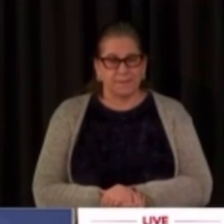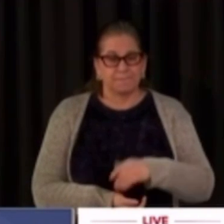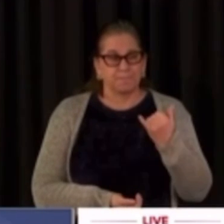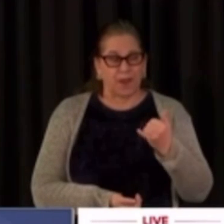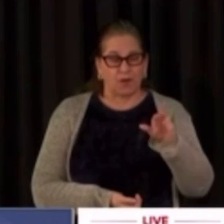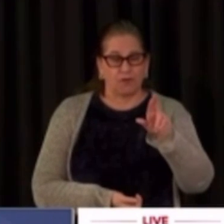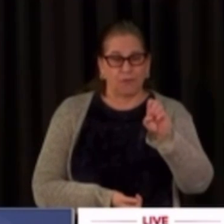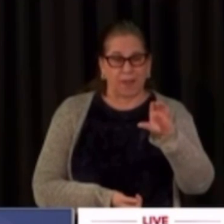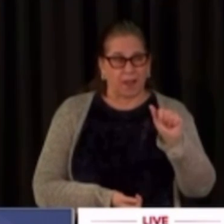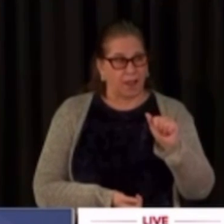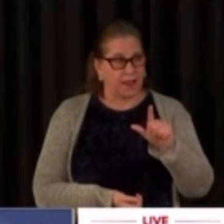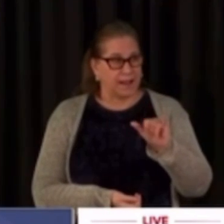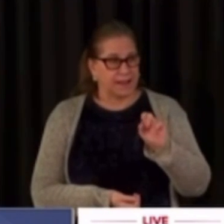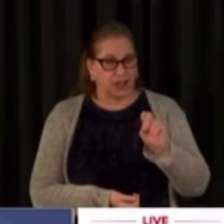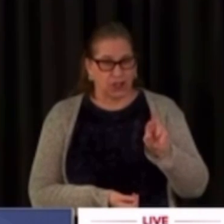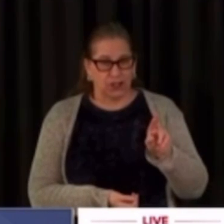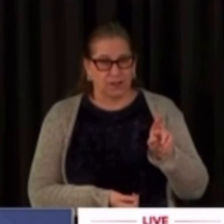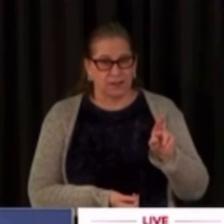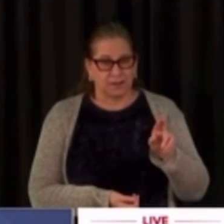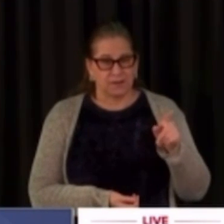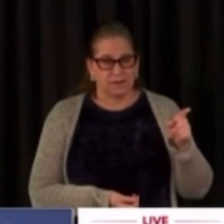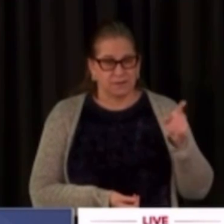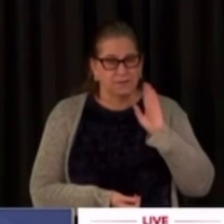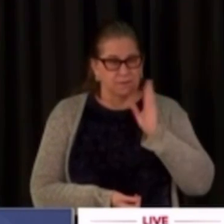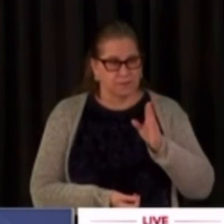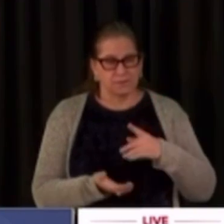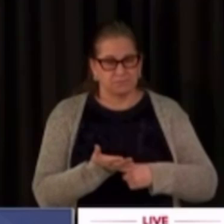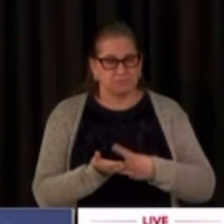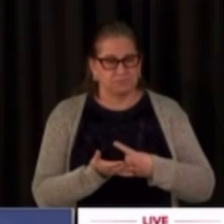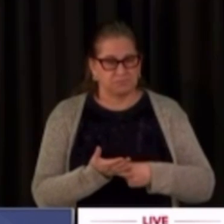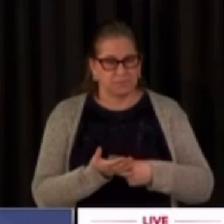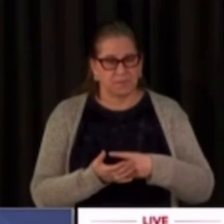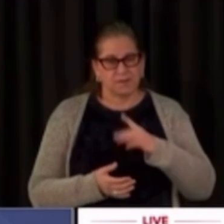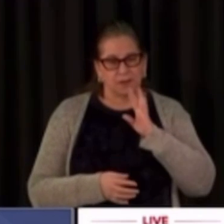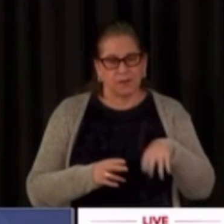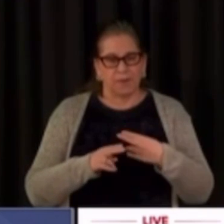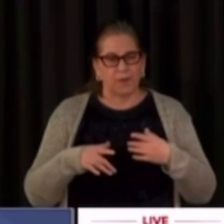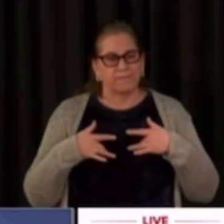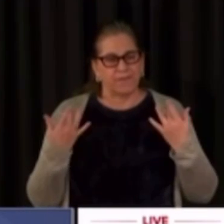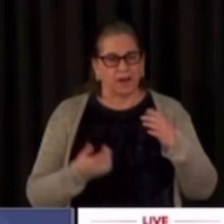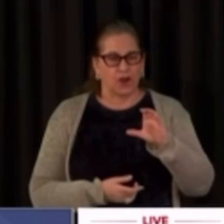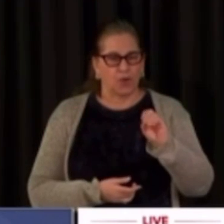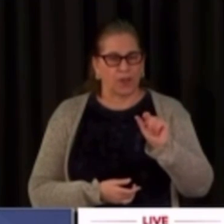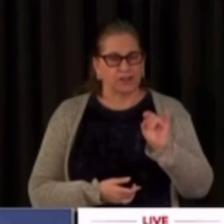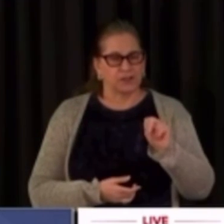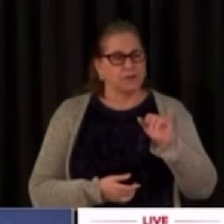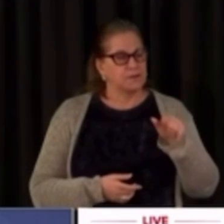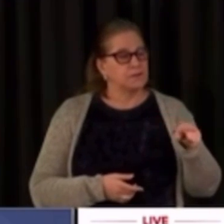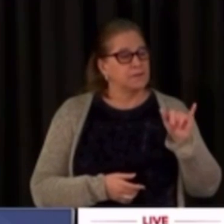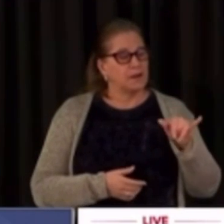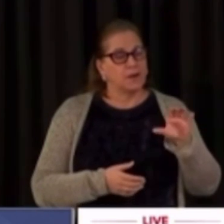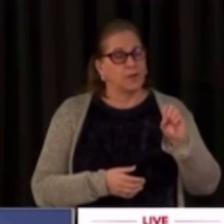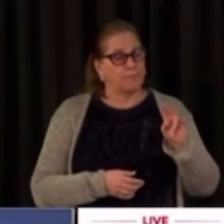to discuss, who is a member of the DC Event Coalition, to talk about the impact on those types of